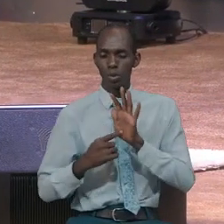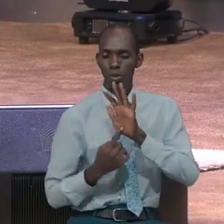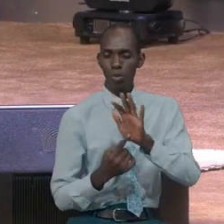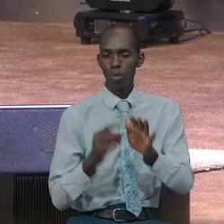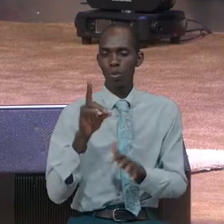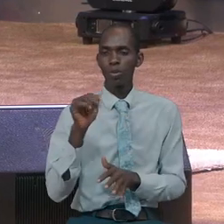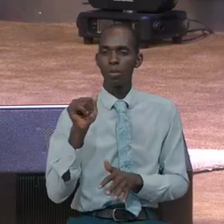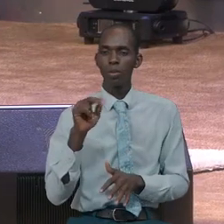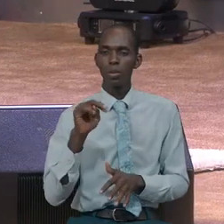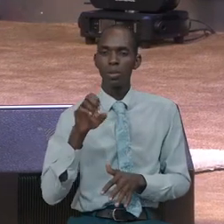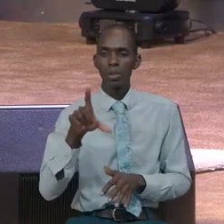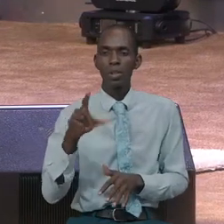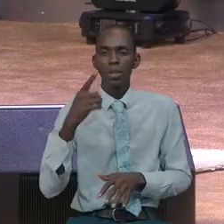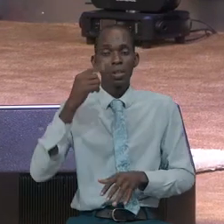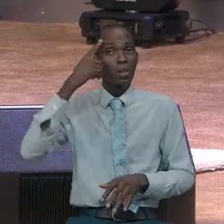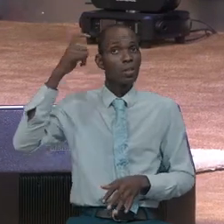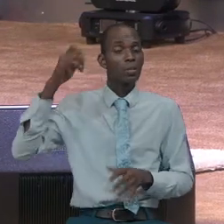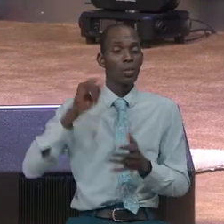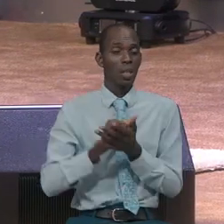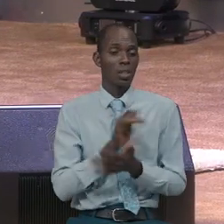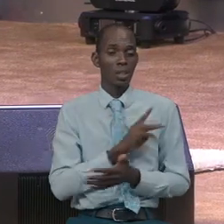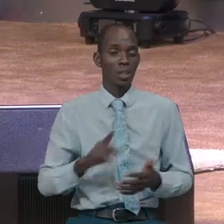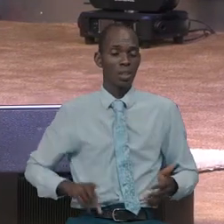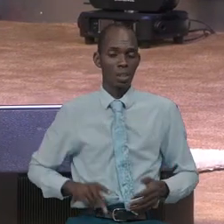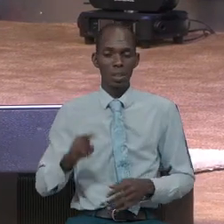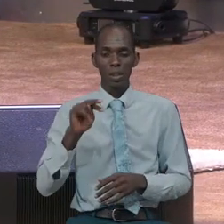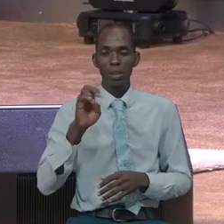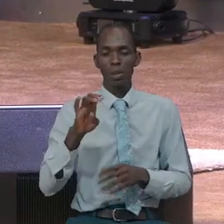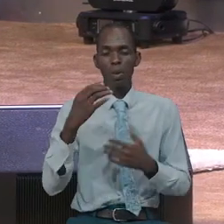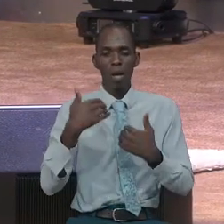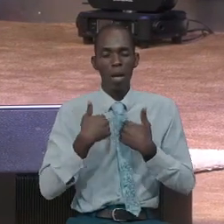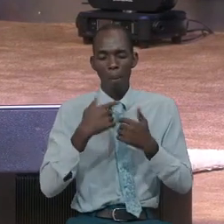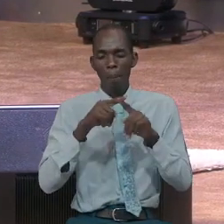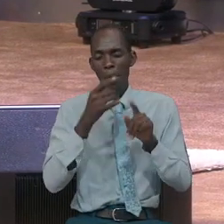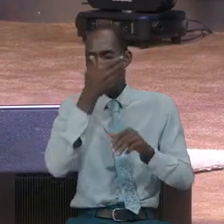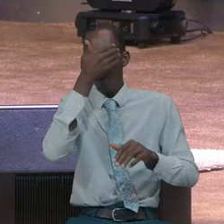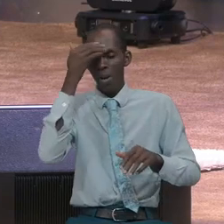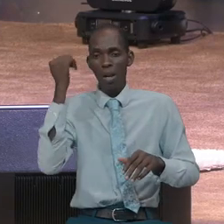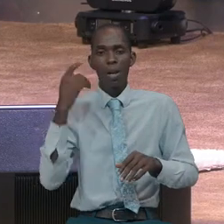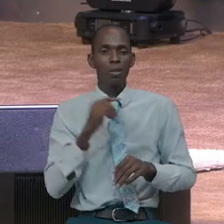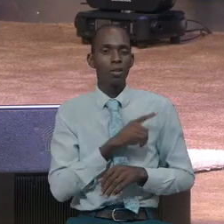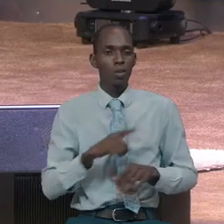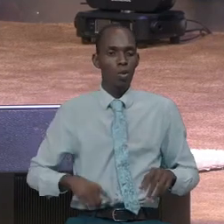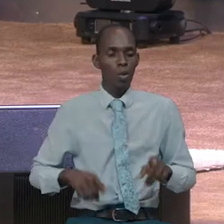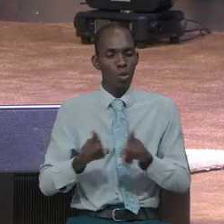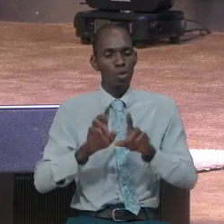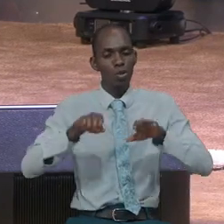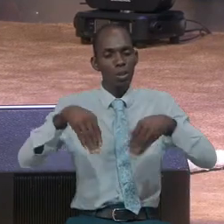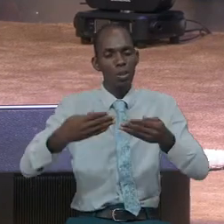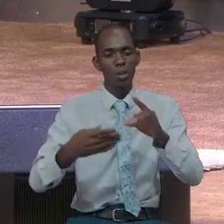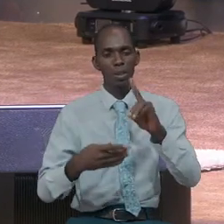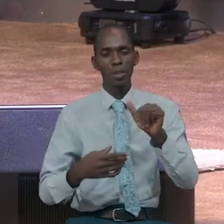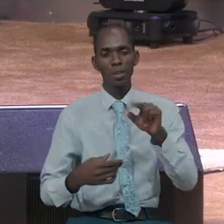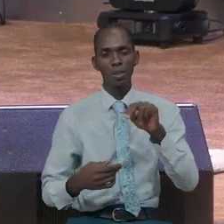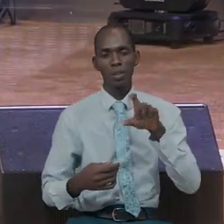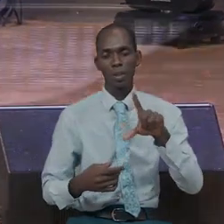that Nebuchadnezzar dreamt and that he had forgotten, and also gave him the interpretation.